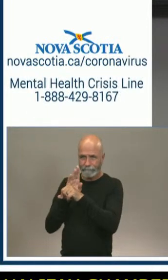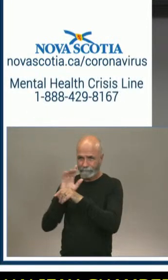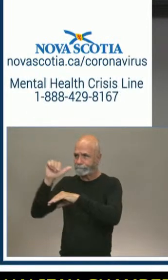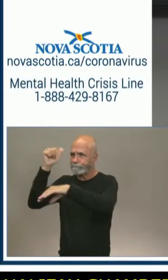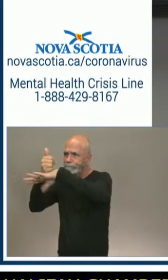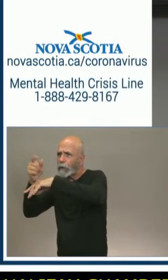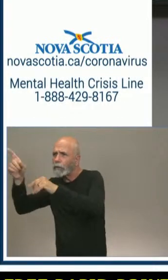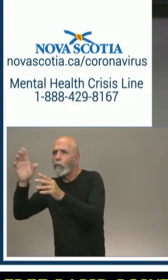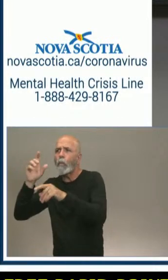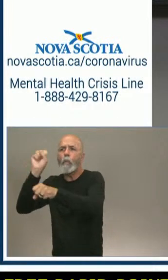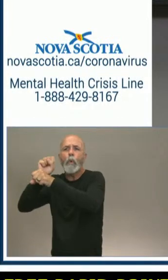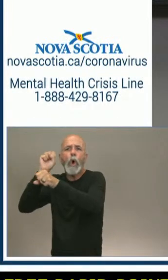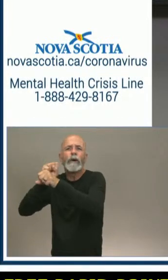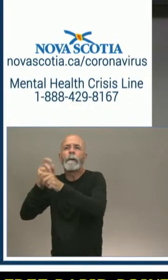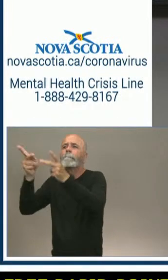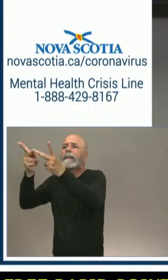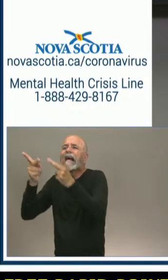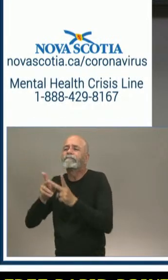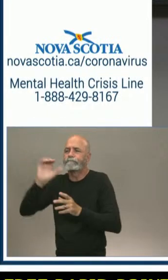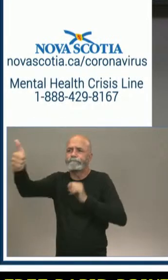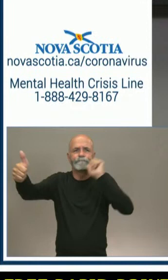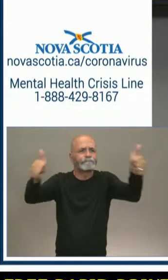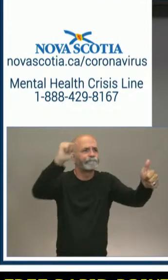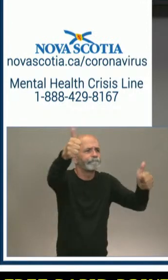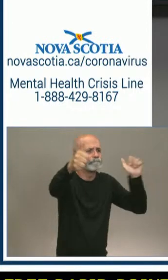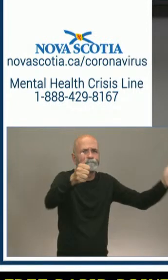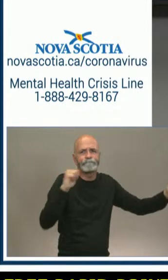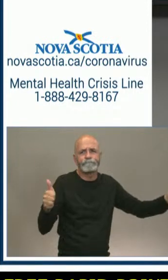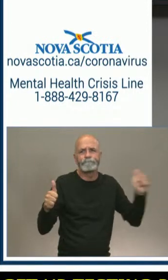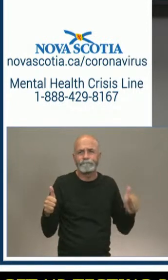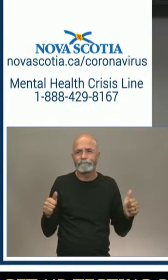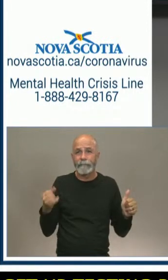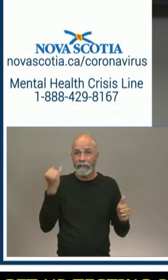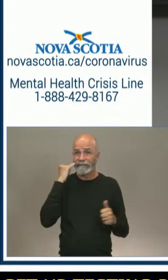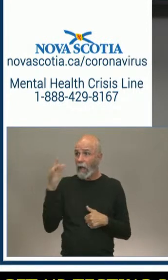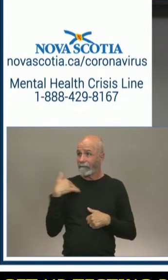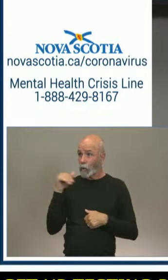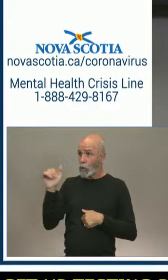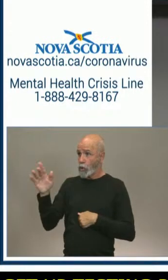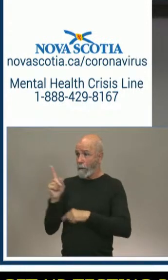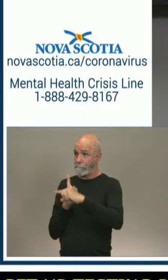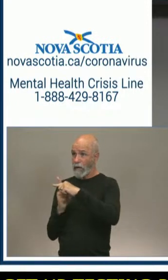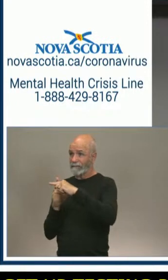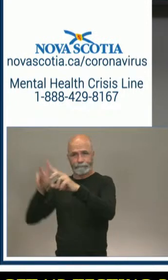that they're appropriately reporting information on cases to public health.